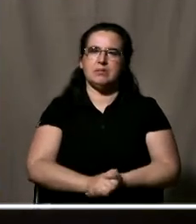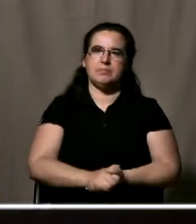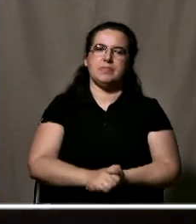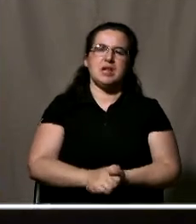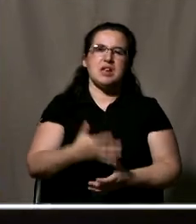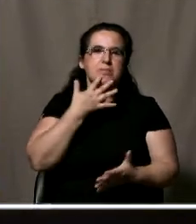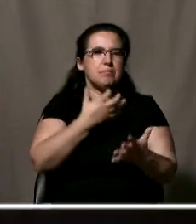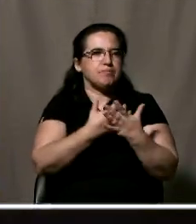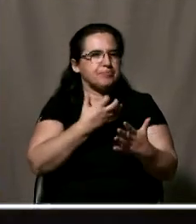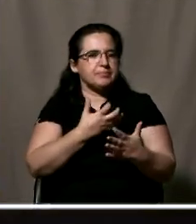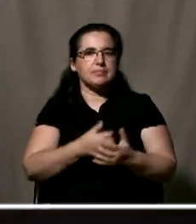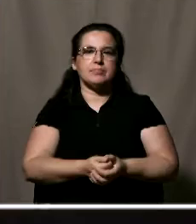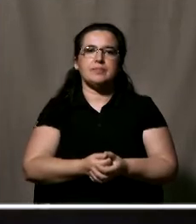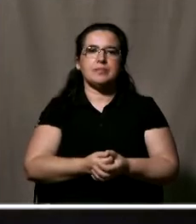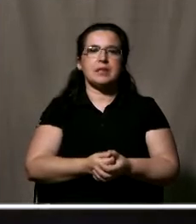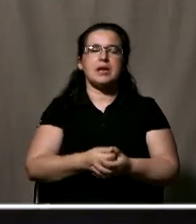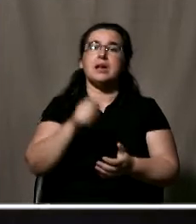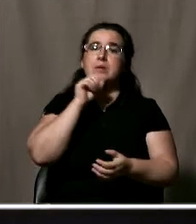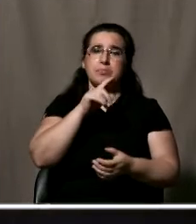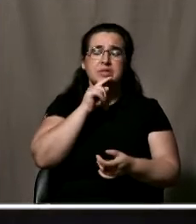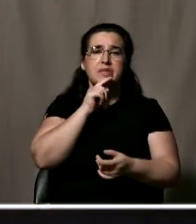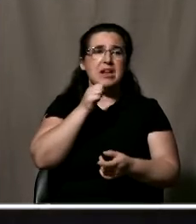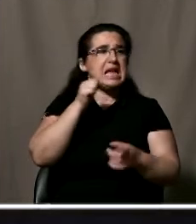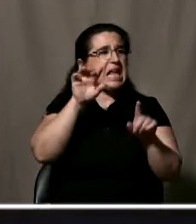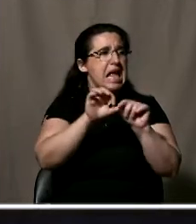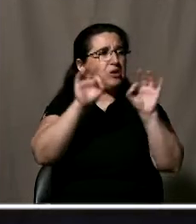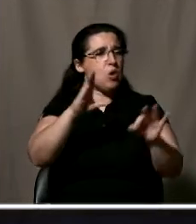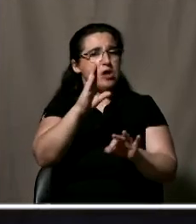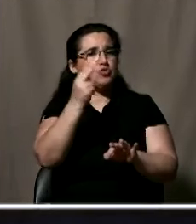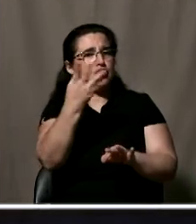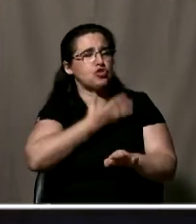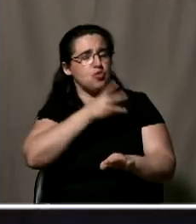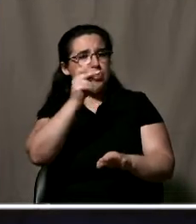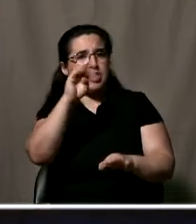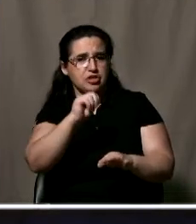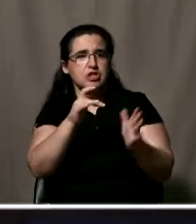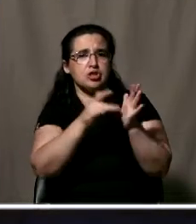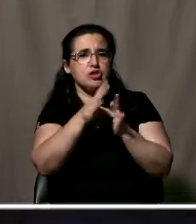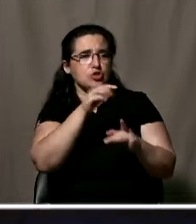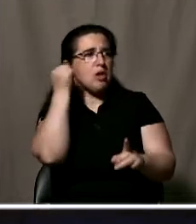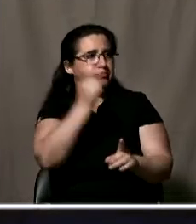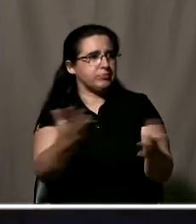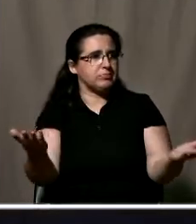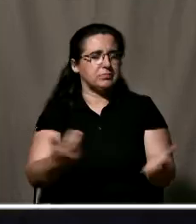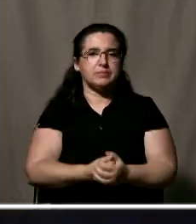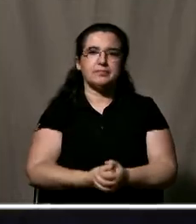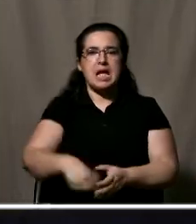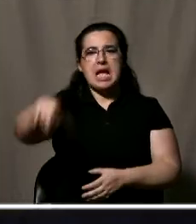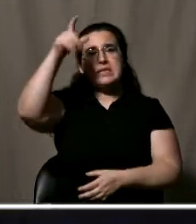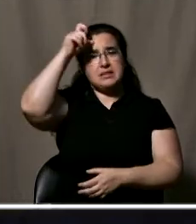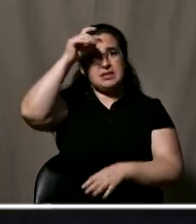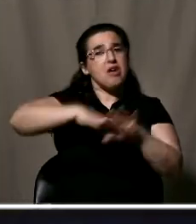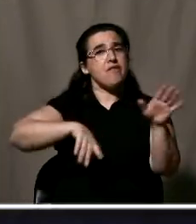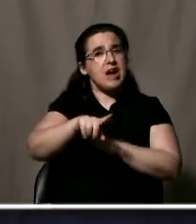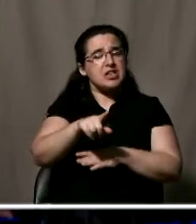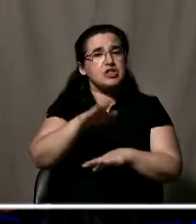like Judas betrayed Jesus. E se calhar vão até trair-vos como Judas traiu a Jesus. And the devil does that for a couple purposes. E o Satanás faz isso